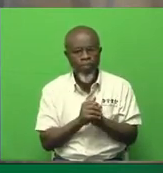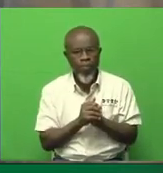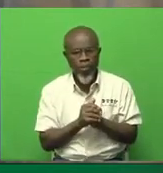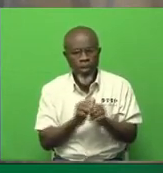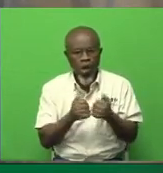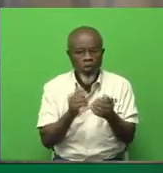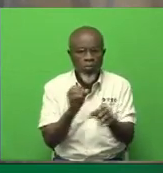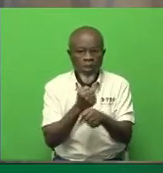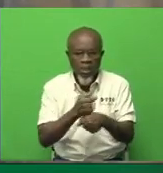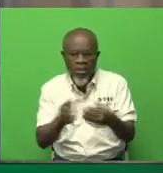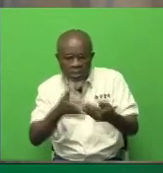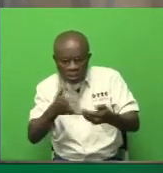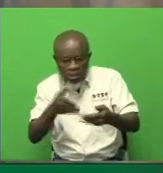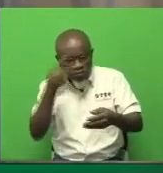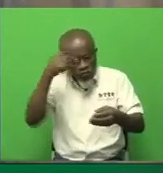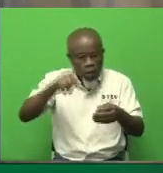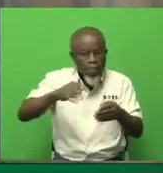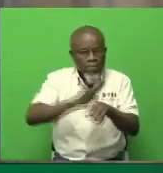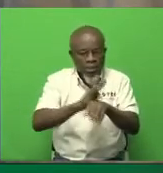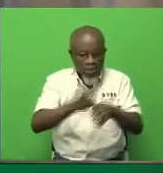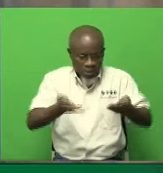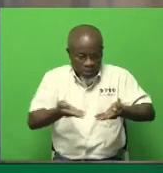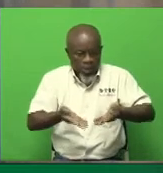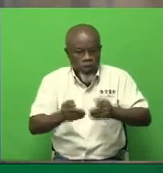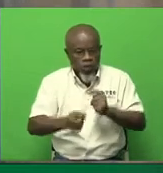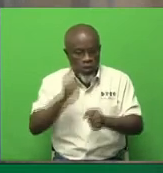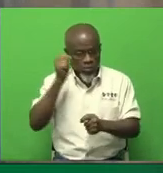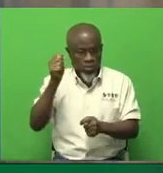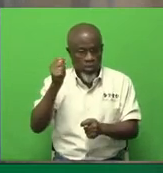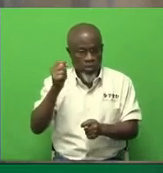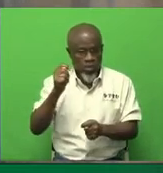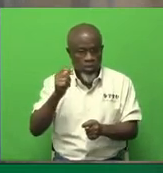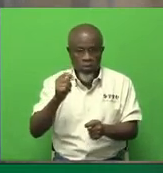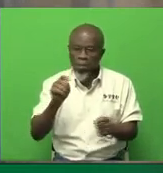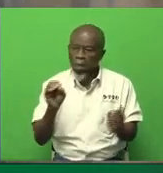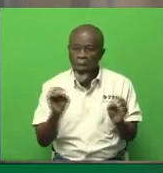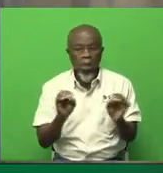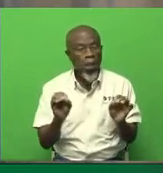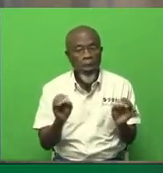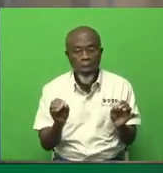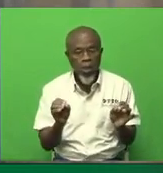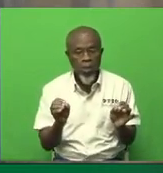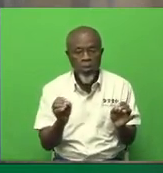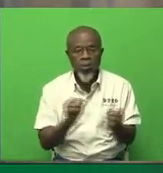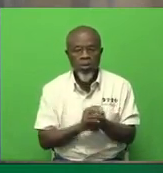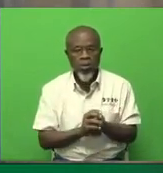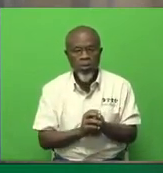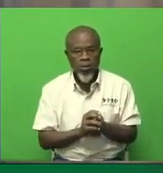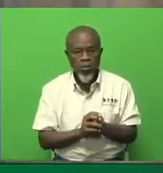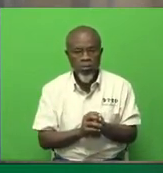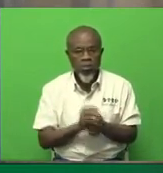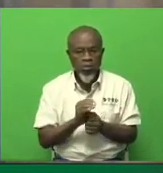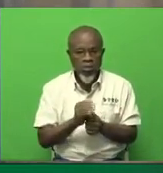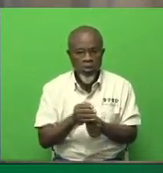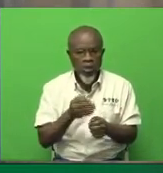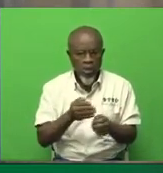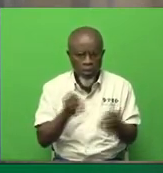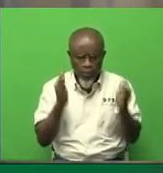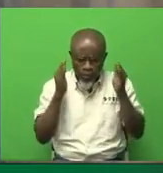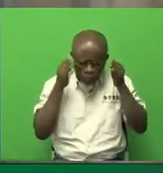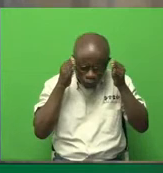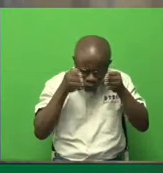business incredibly whilst the government is saying to its Minister high priority on the ease of doing